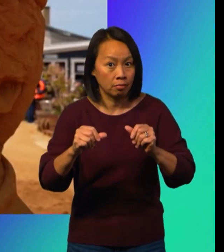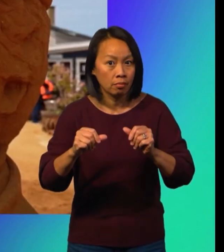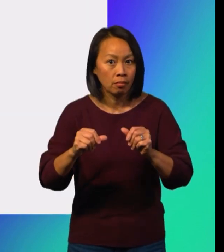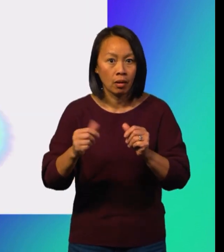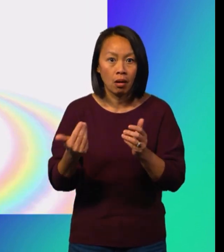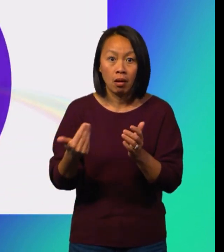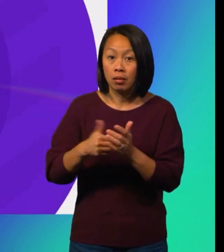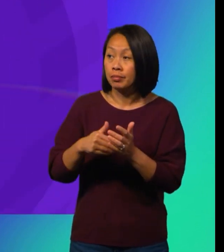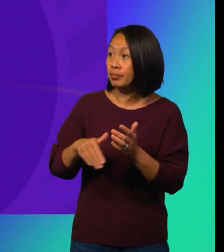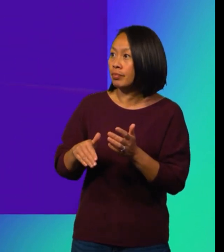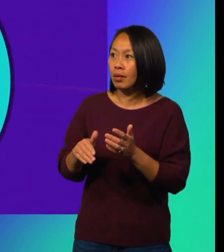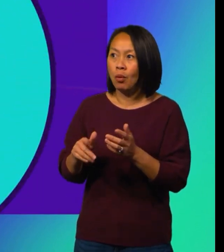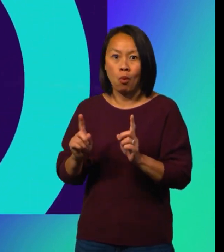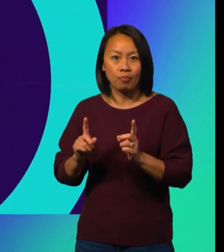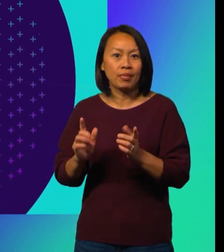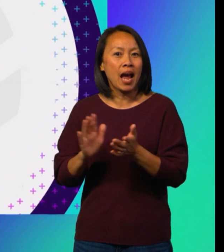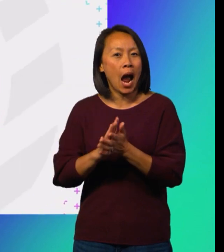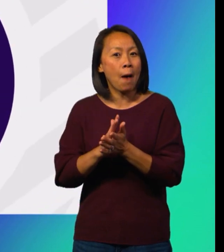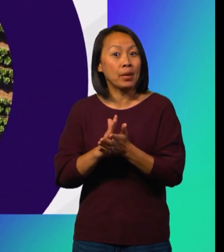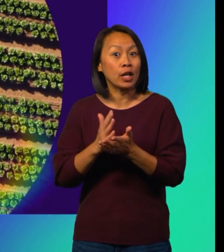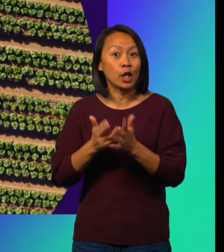Happy News.